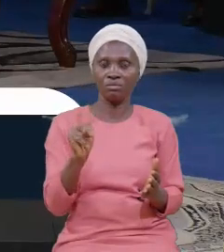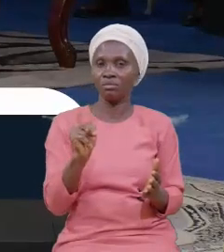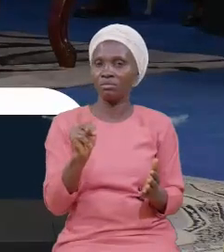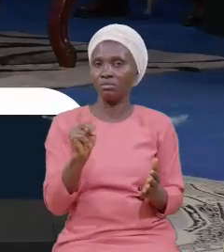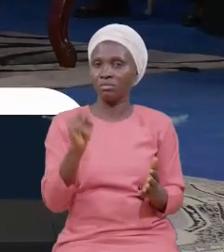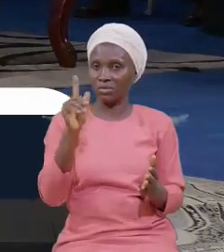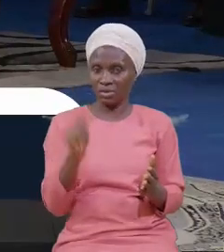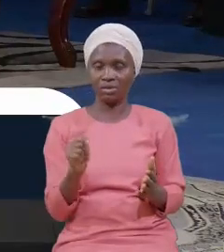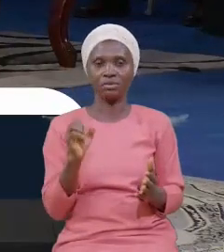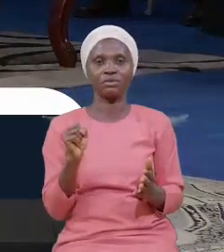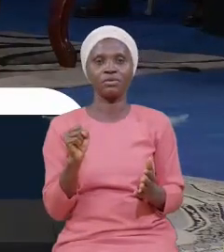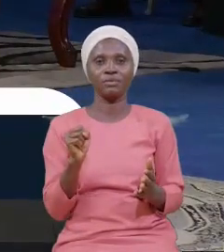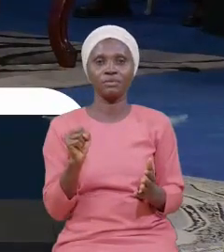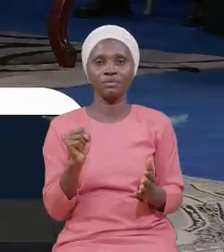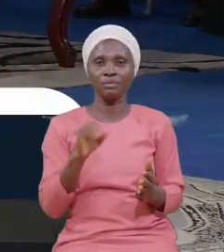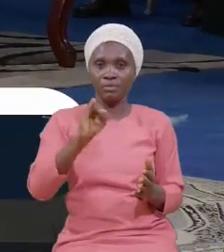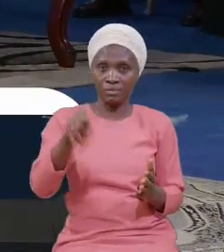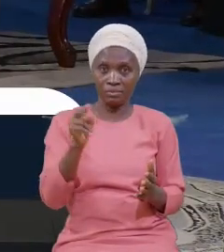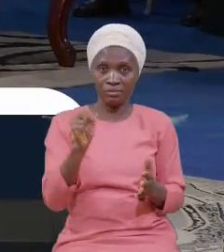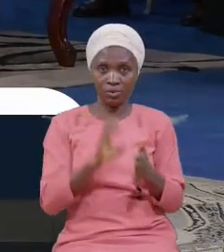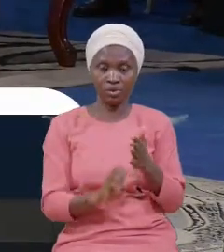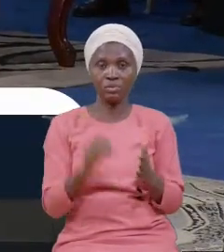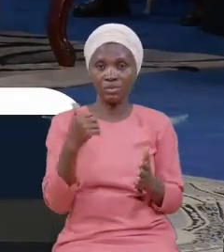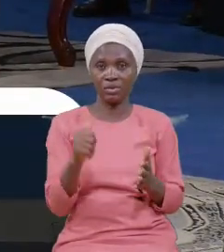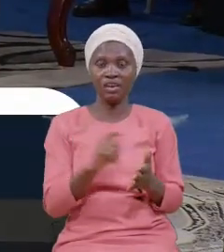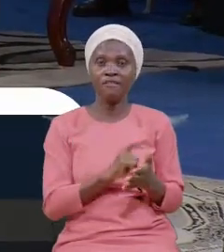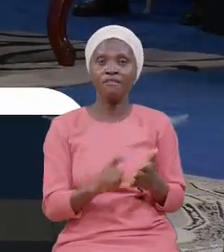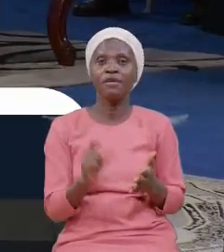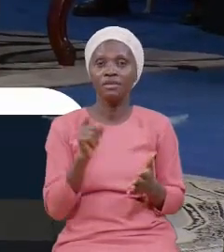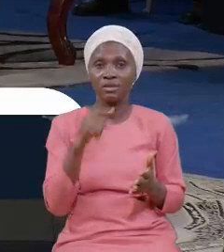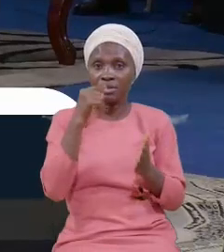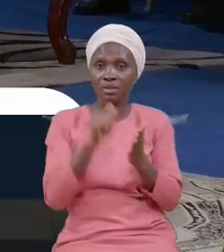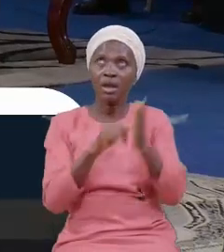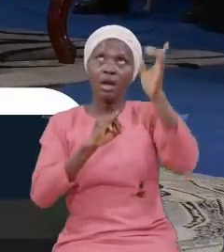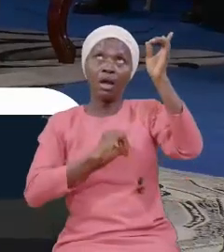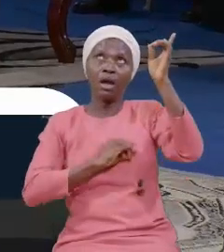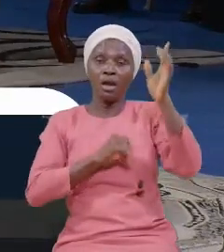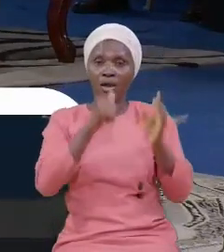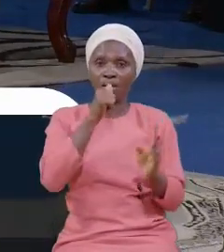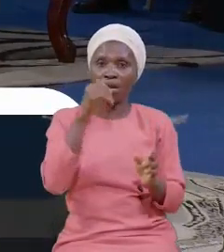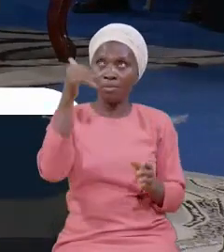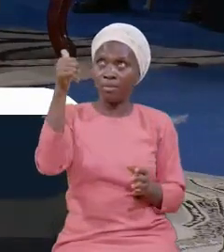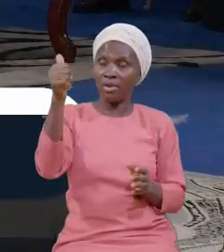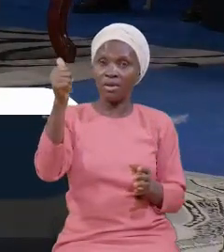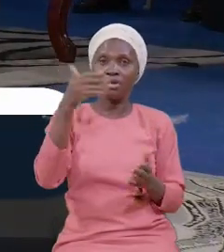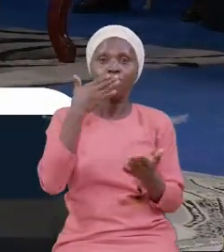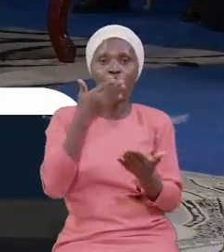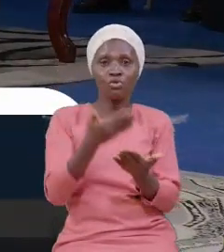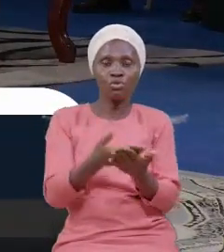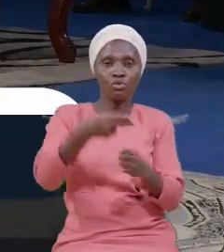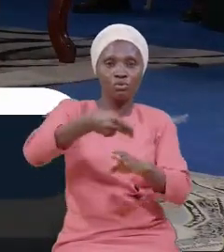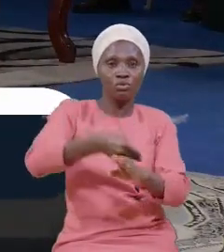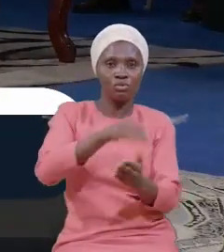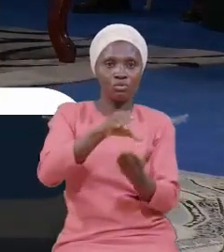11, I am the good shepherd. So clear, I am. No other one is.